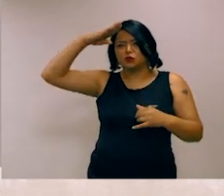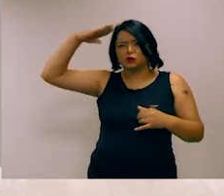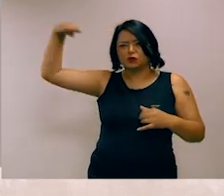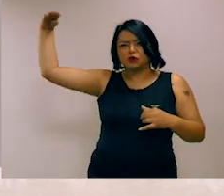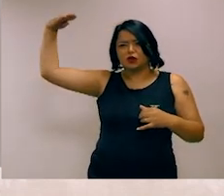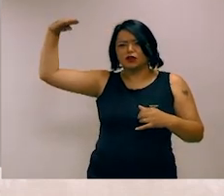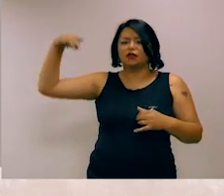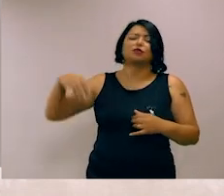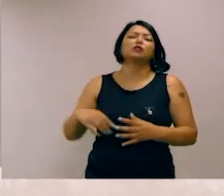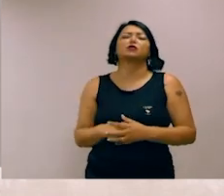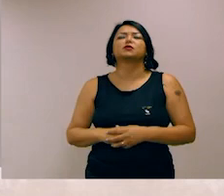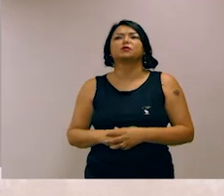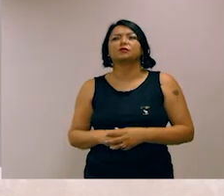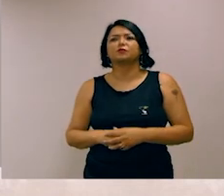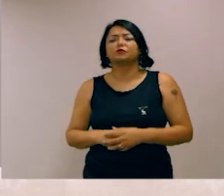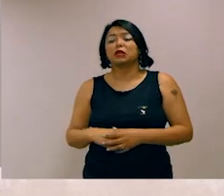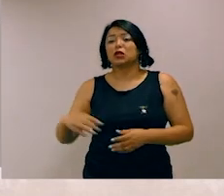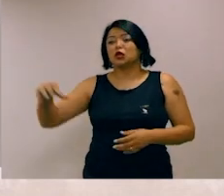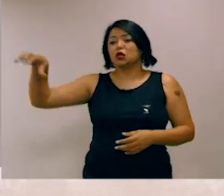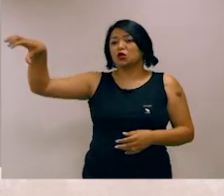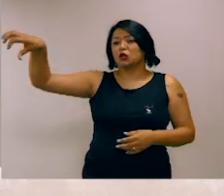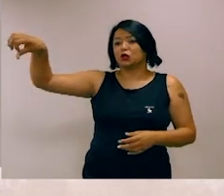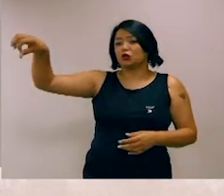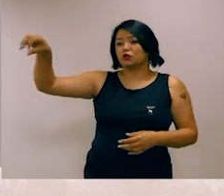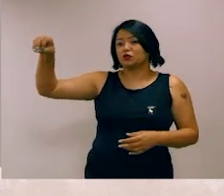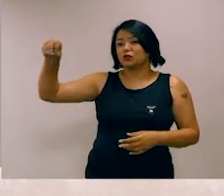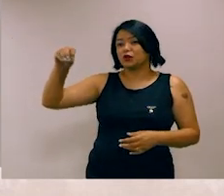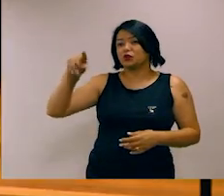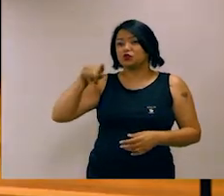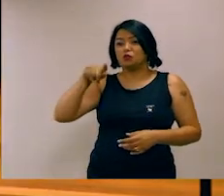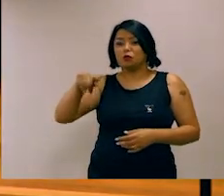presented, certain 900